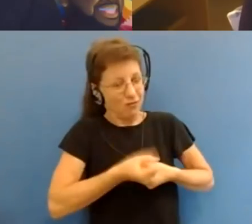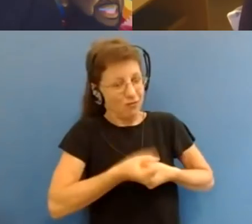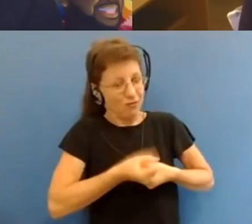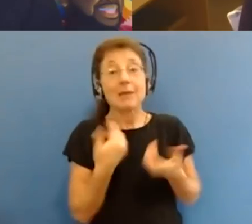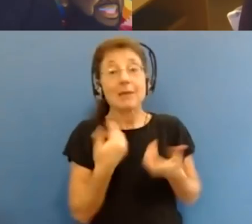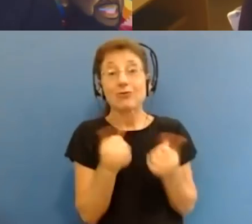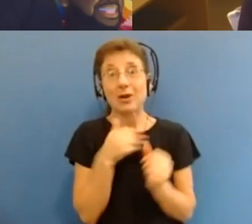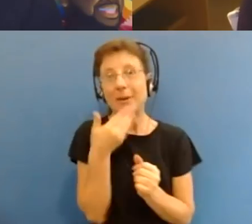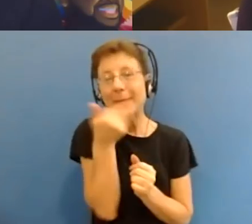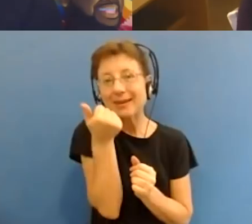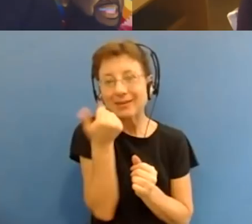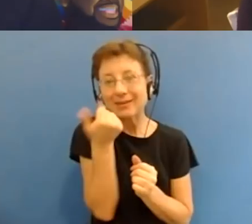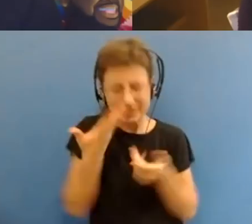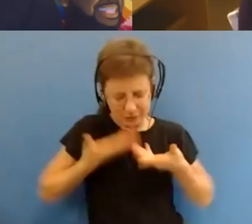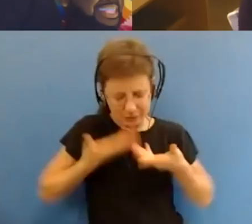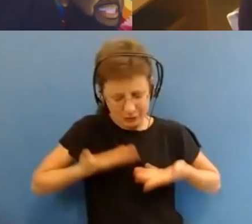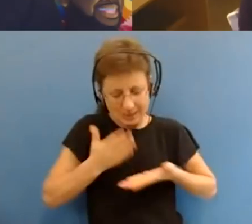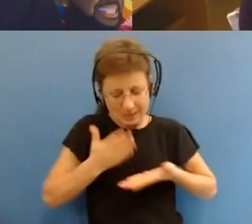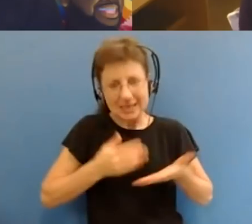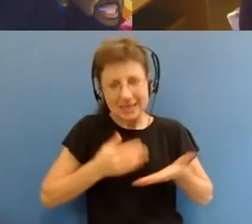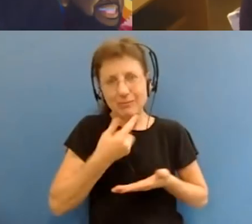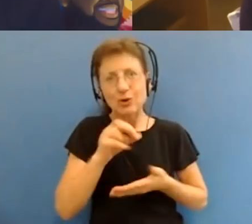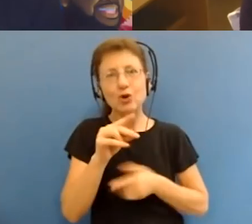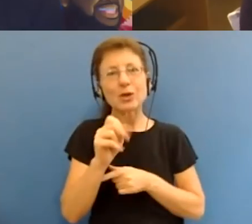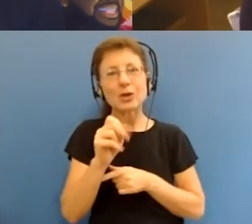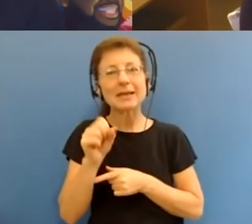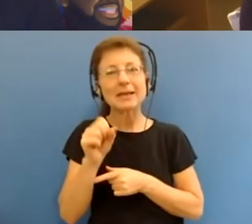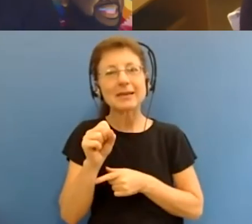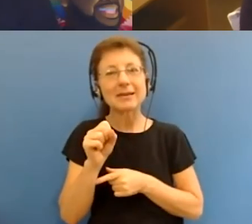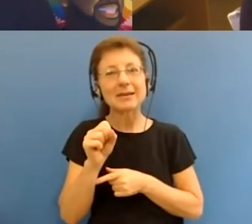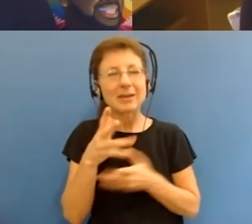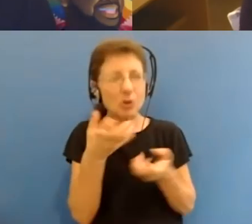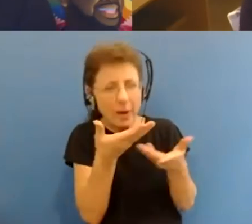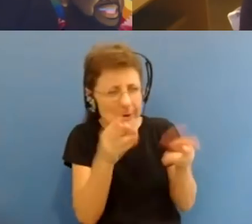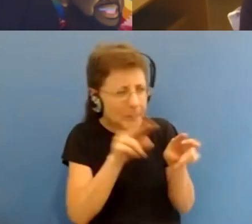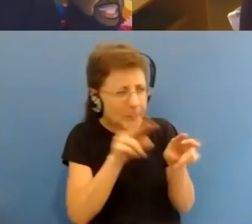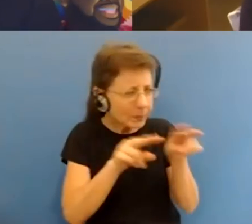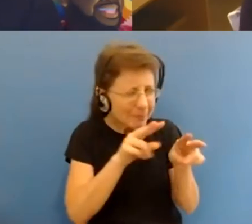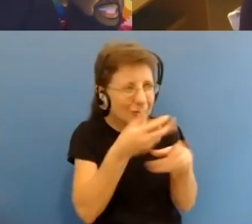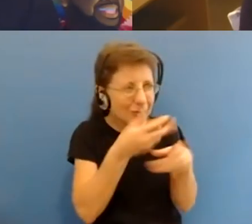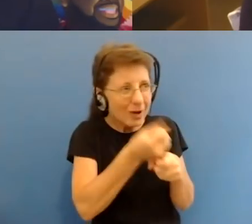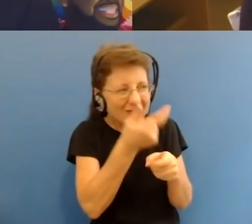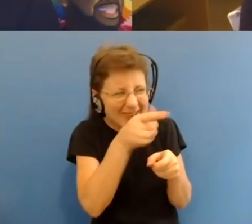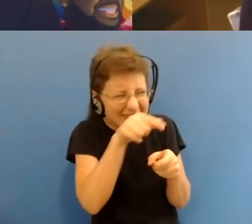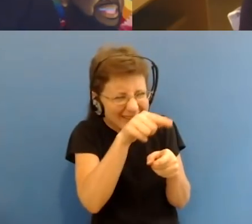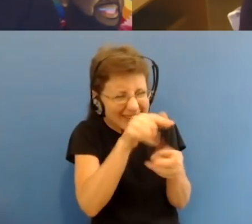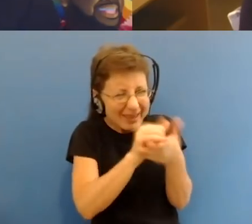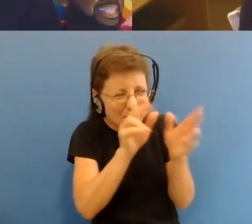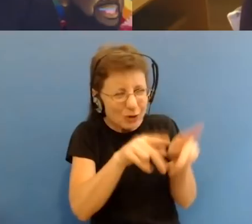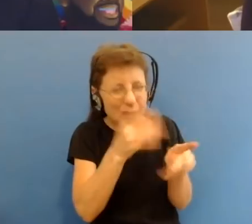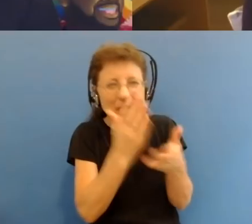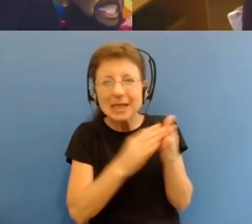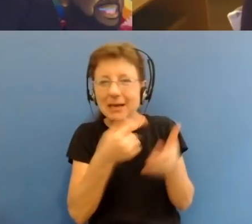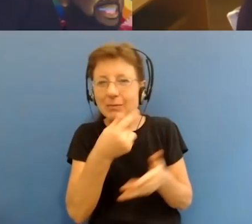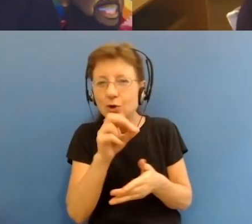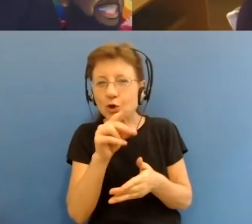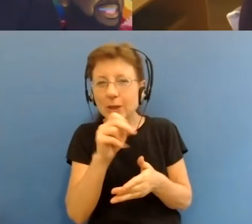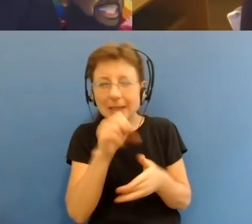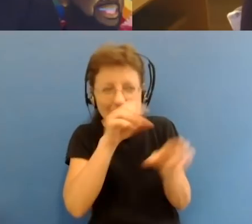in there. And it's kind of, it's very similar to your compassion practice, in that